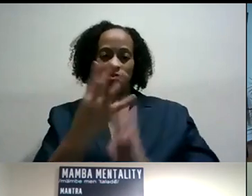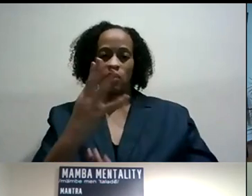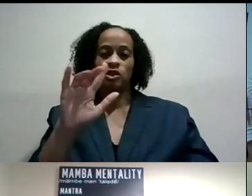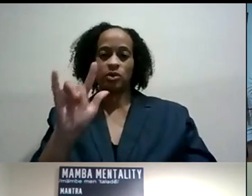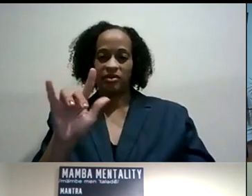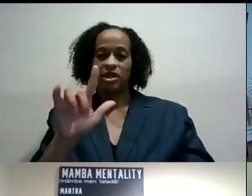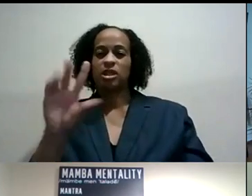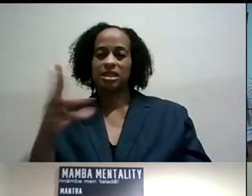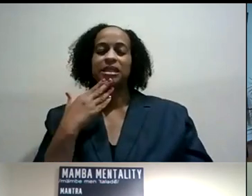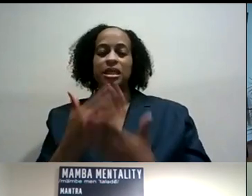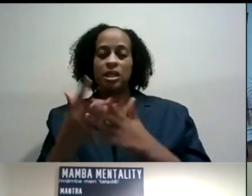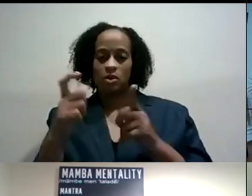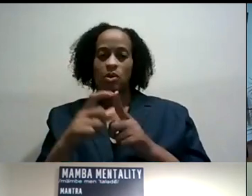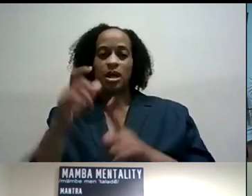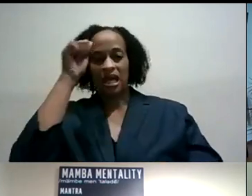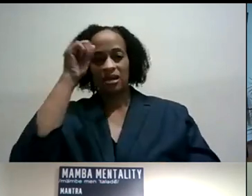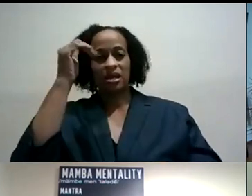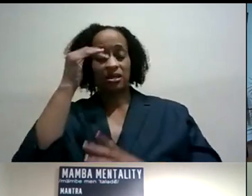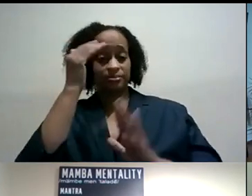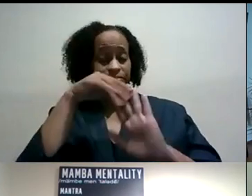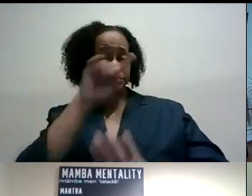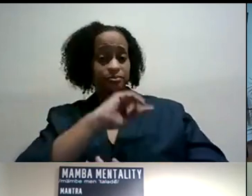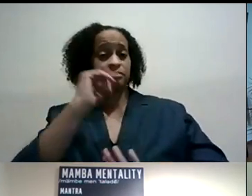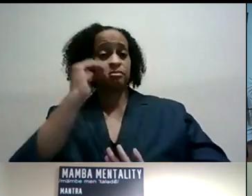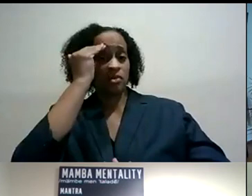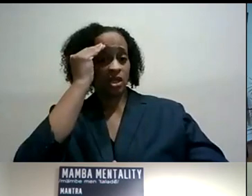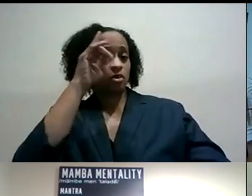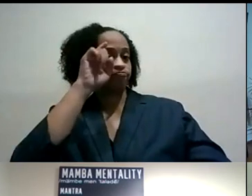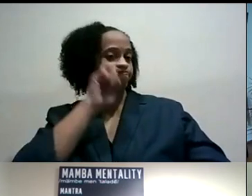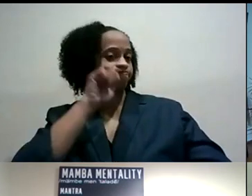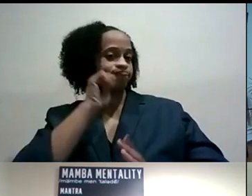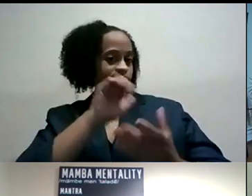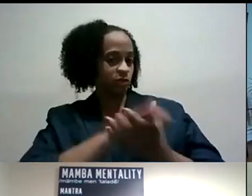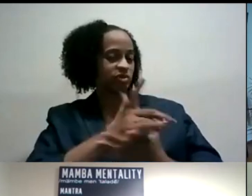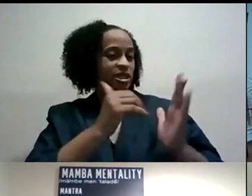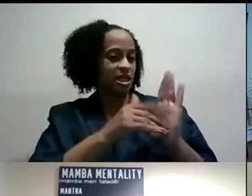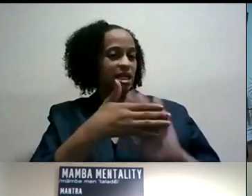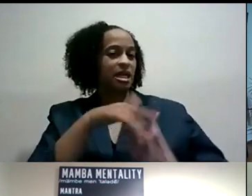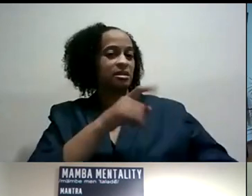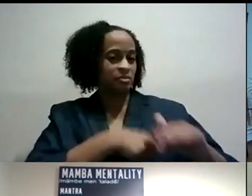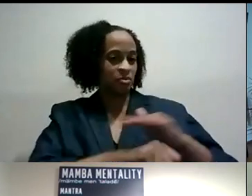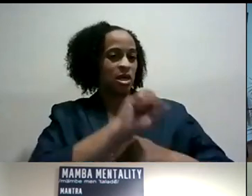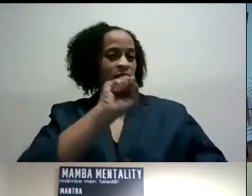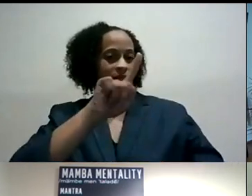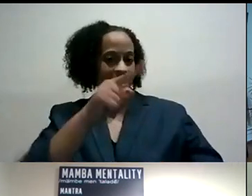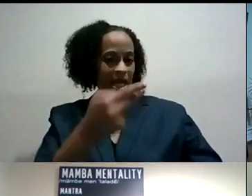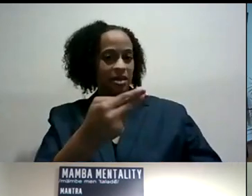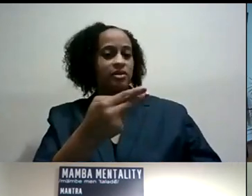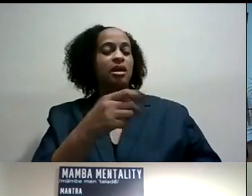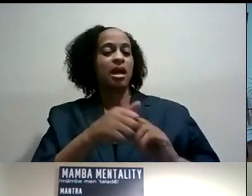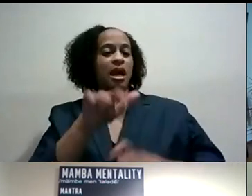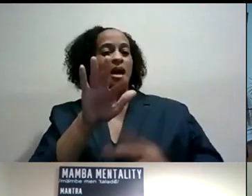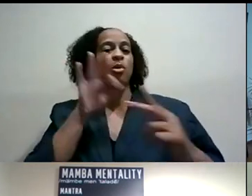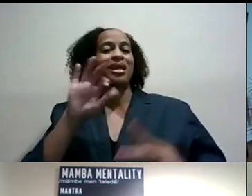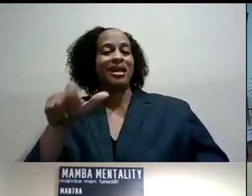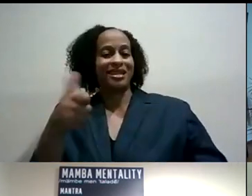us a good word. Adam knew his wife again. She bore a son and named him Seth, for God had appointed another